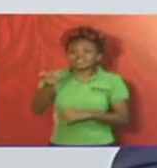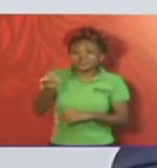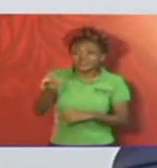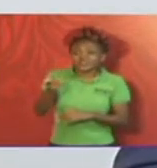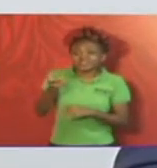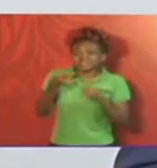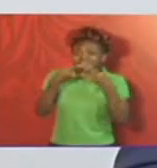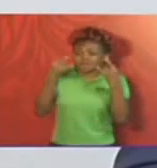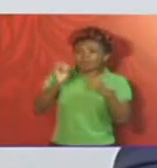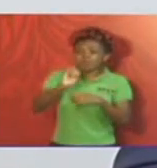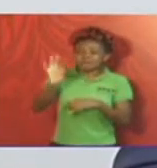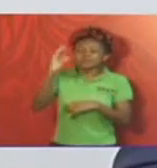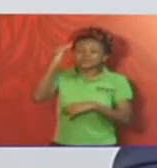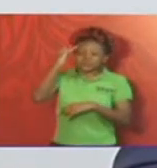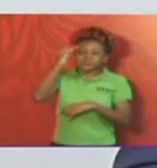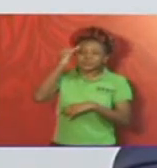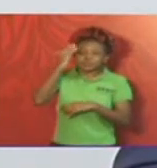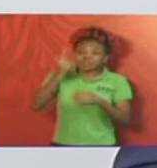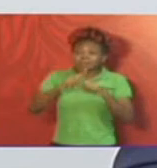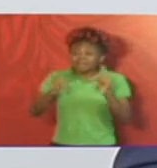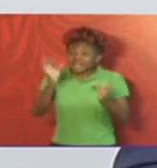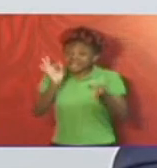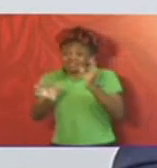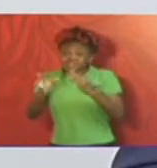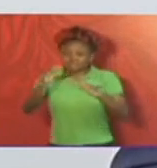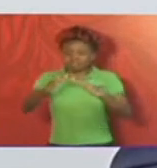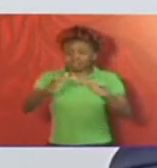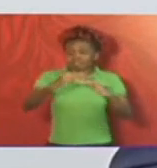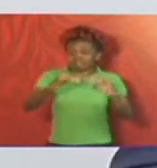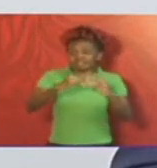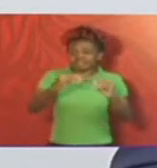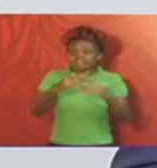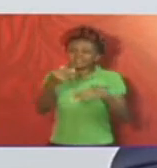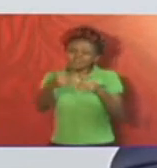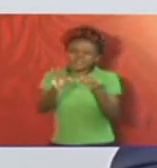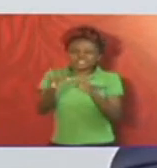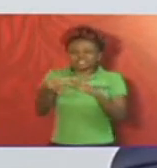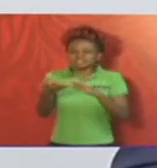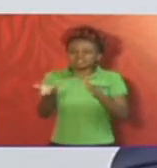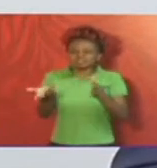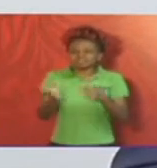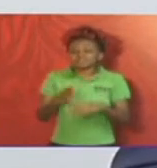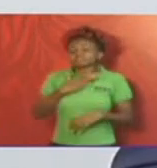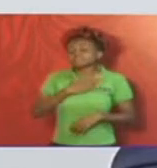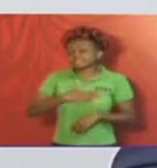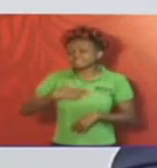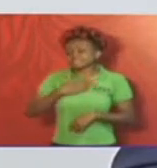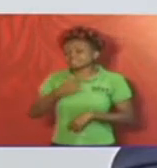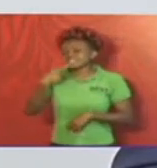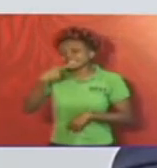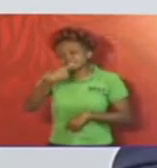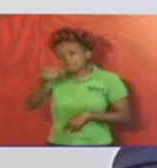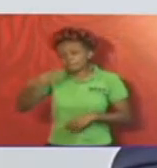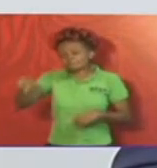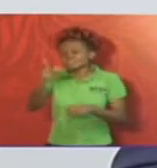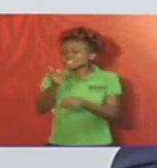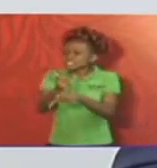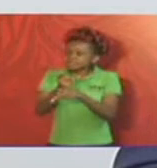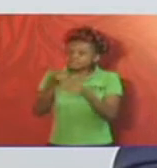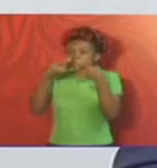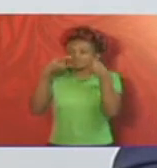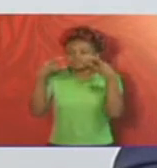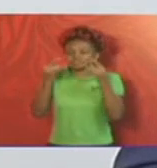done or pedicure or manicure, please ask your clients to keep their mask on, and